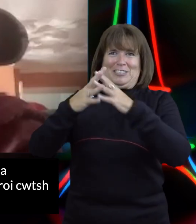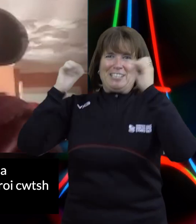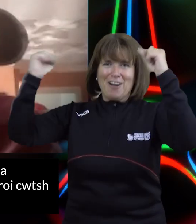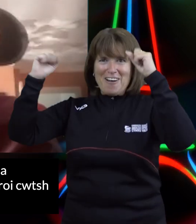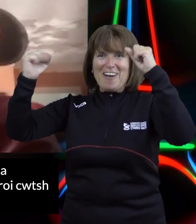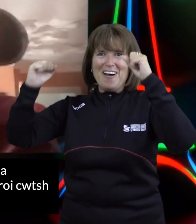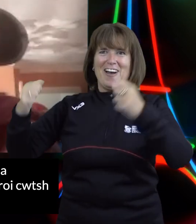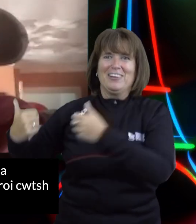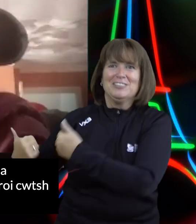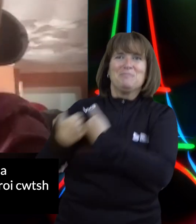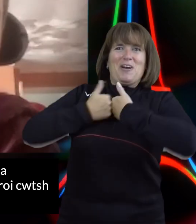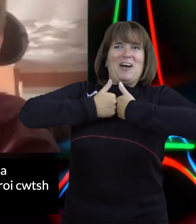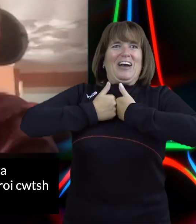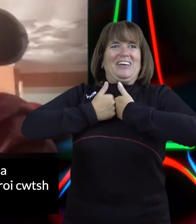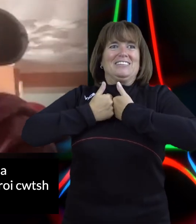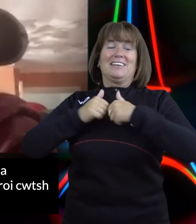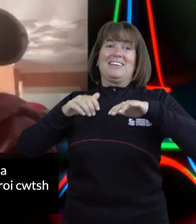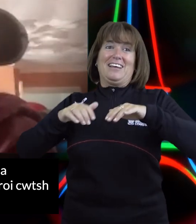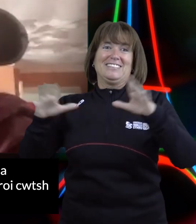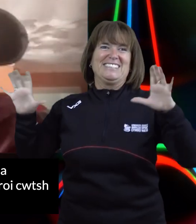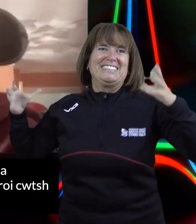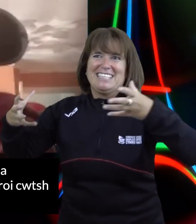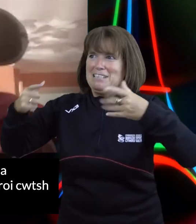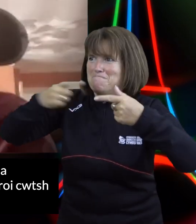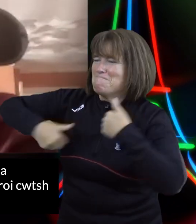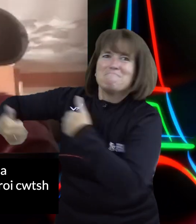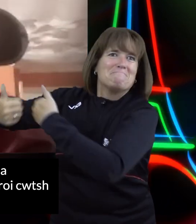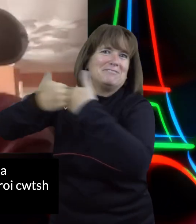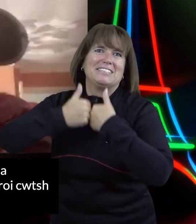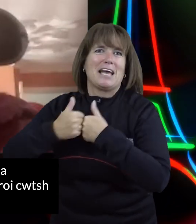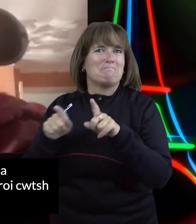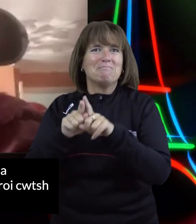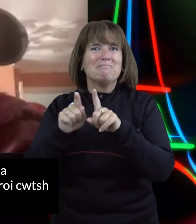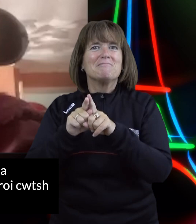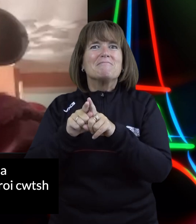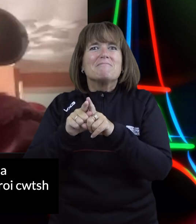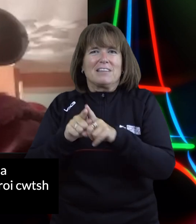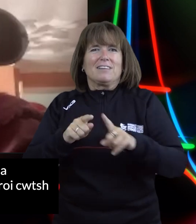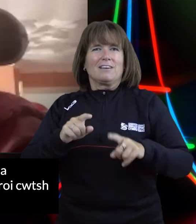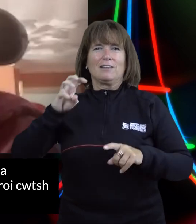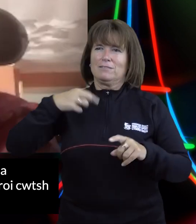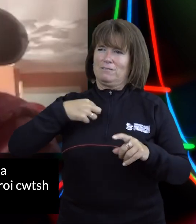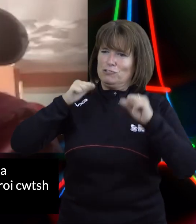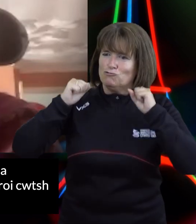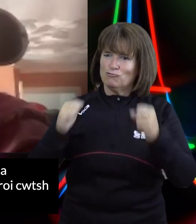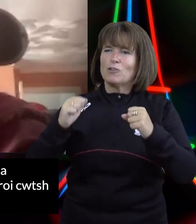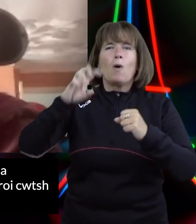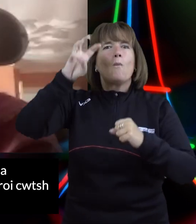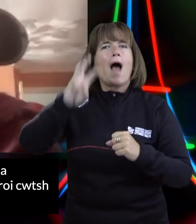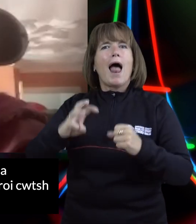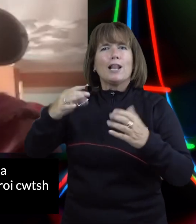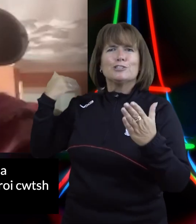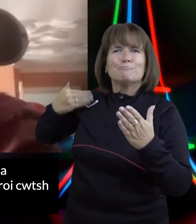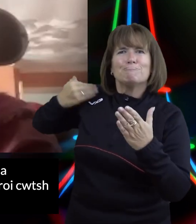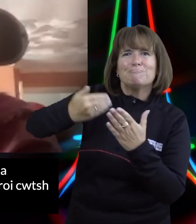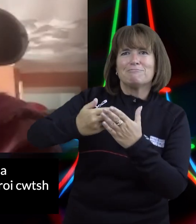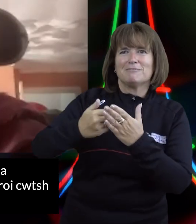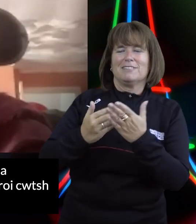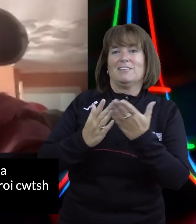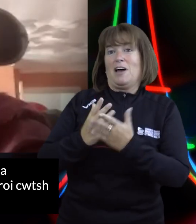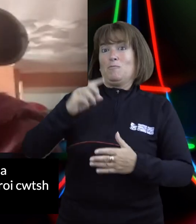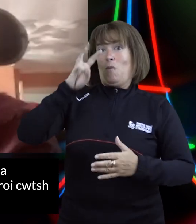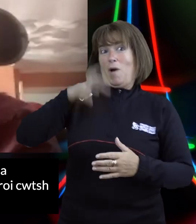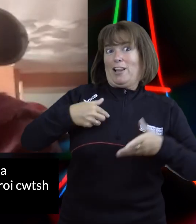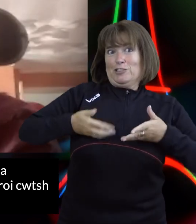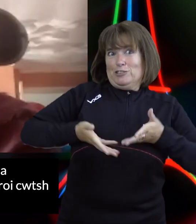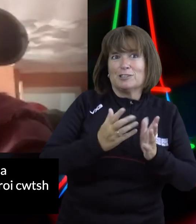whole city. I'm sure they will get behind me and the rest of the team. And yeah, we've got a fairly strong Welsh contingent. I mean, obviously, I'm not Welsh,